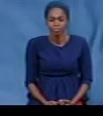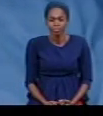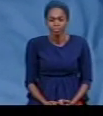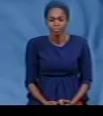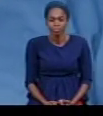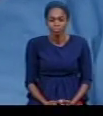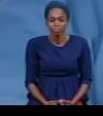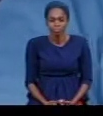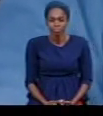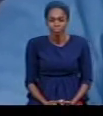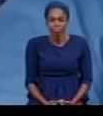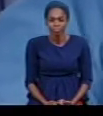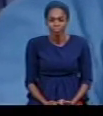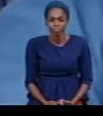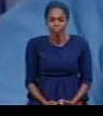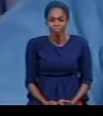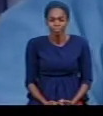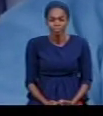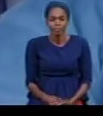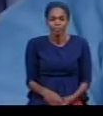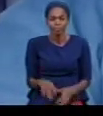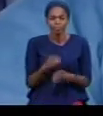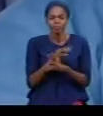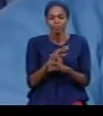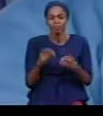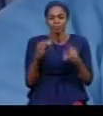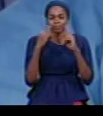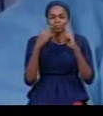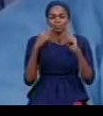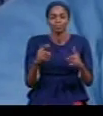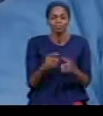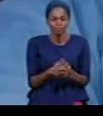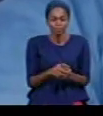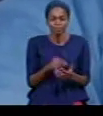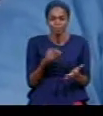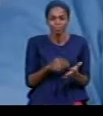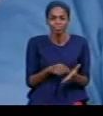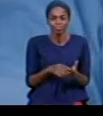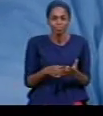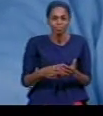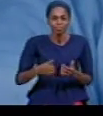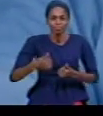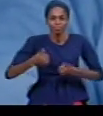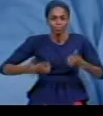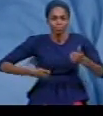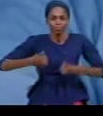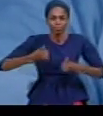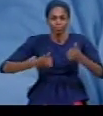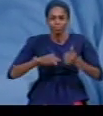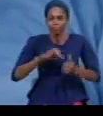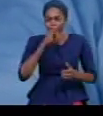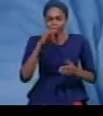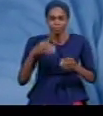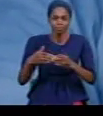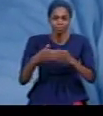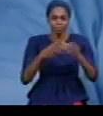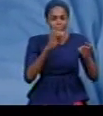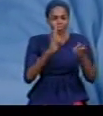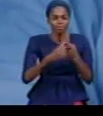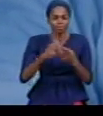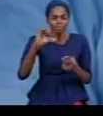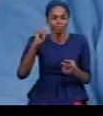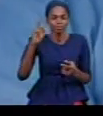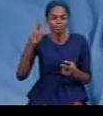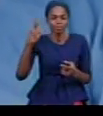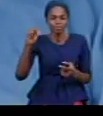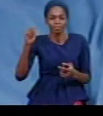Your free announcement. This bus is heading to the Kana. Kana? You have